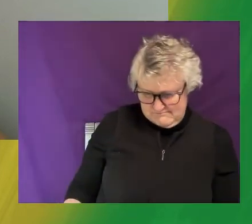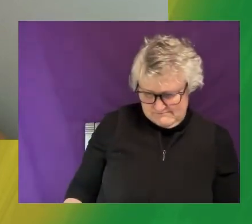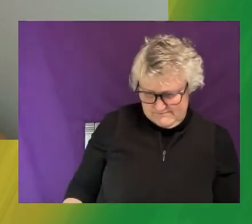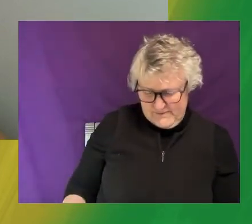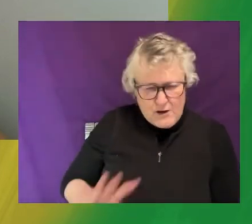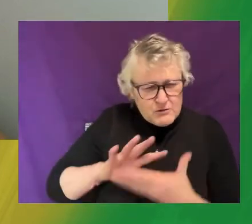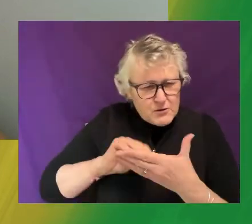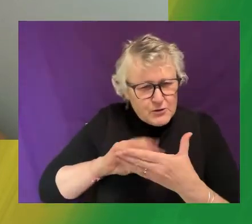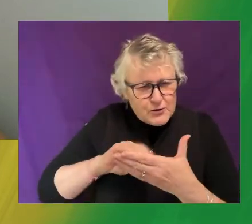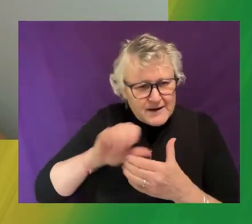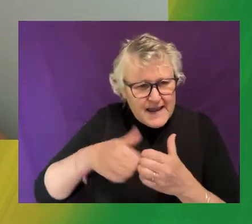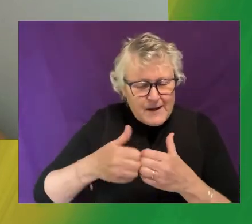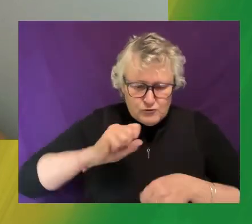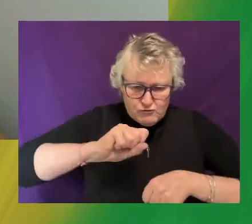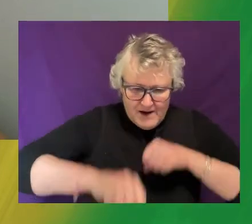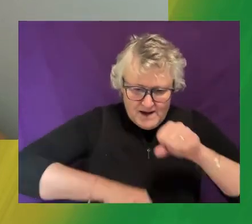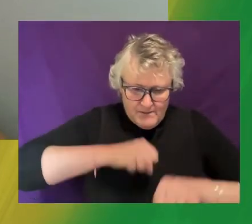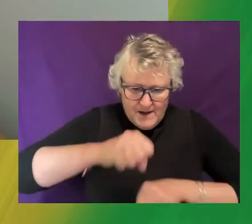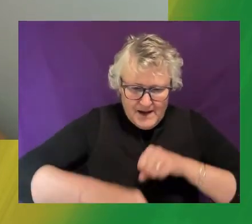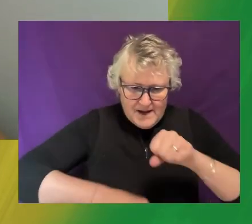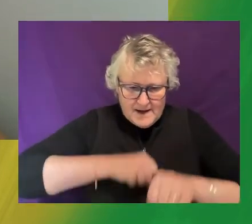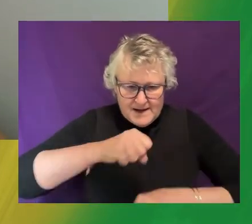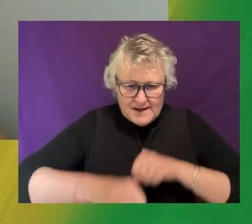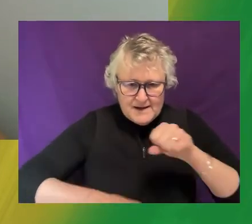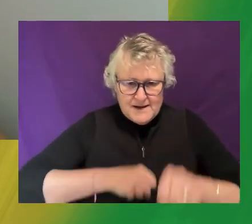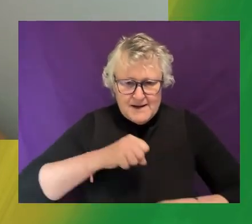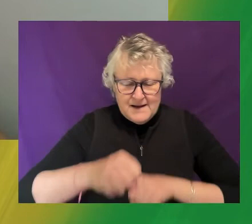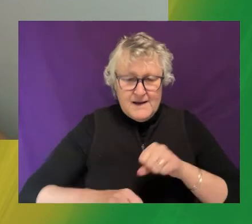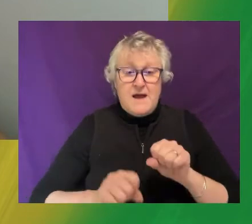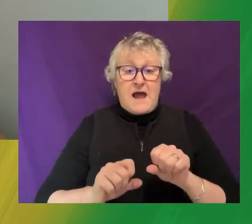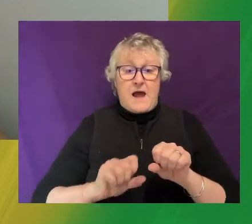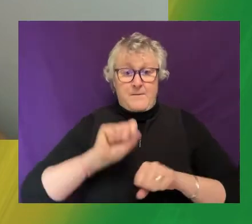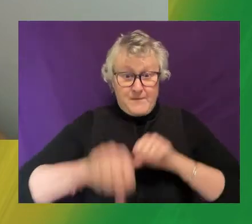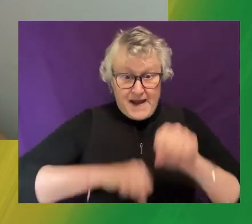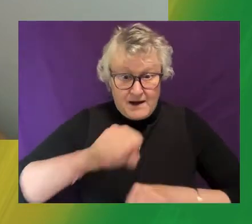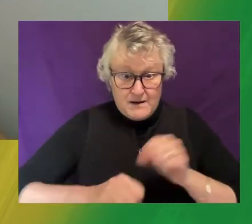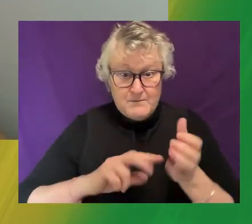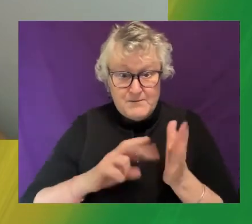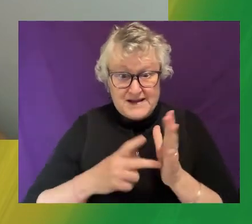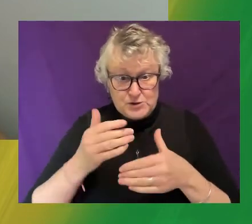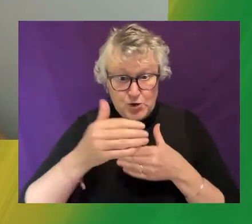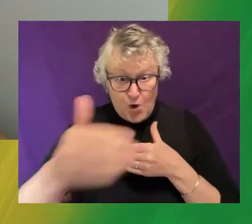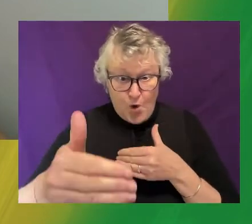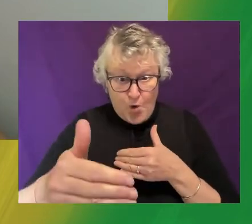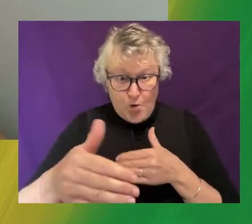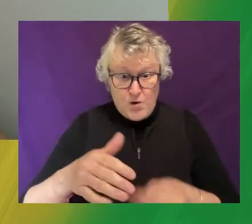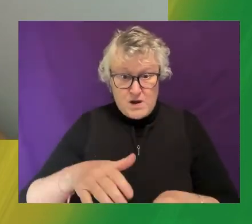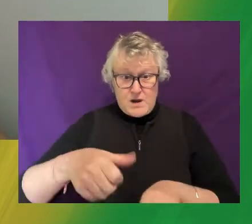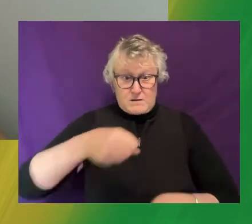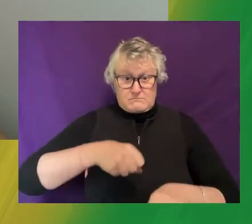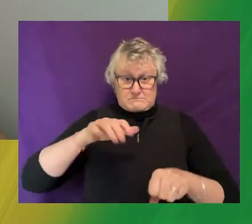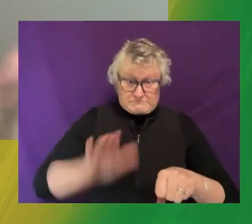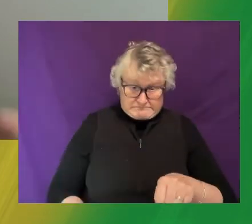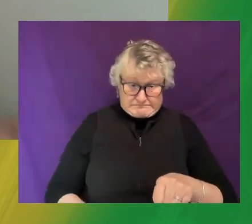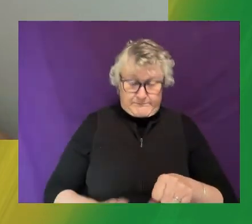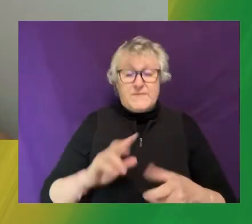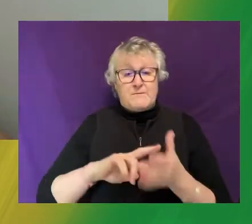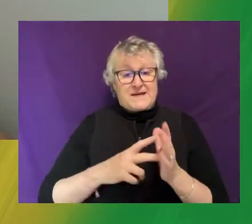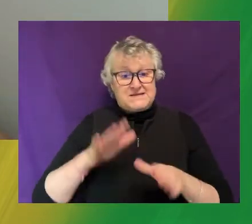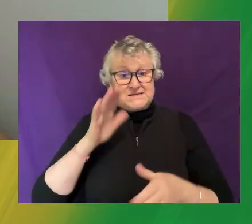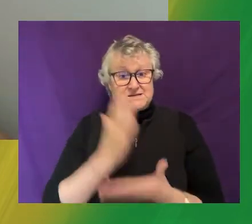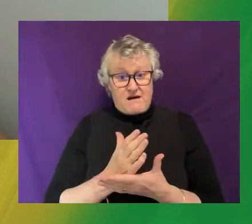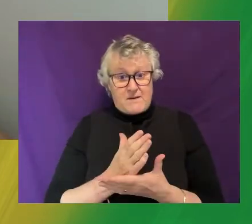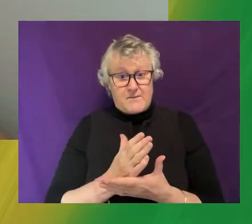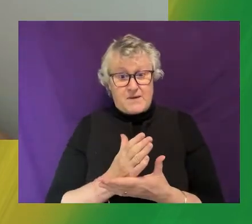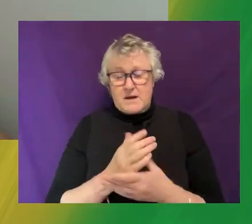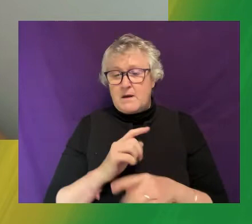bike. Pedal to go, brake to stop. Must have forgotten to brake because when the next turn came, I biked straight to the